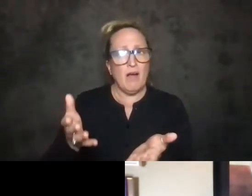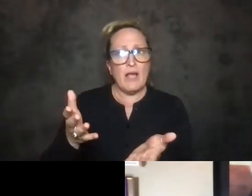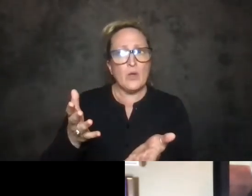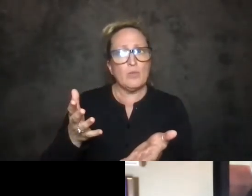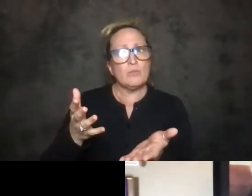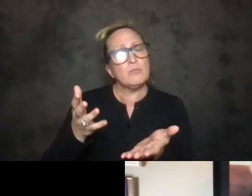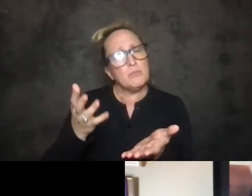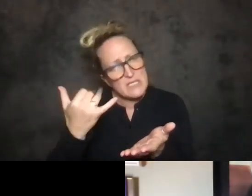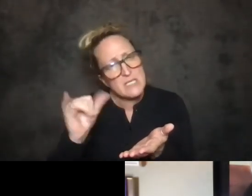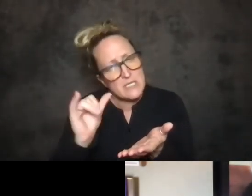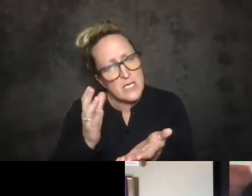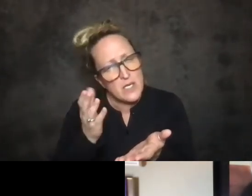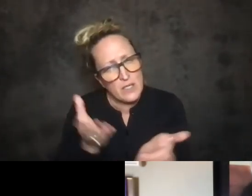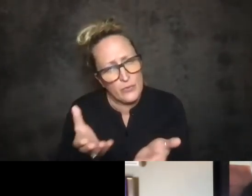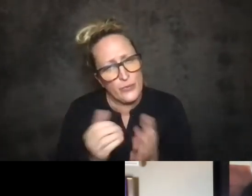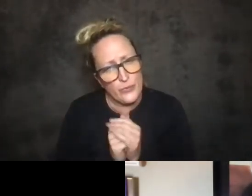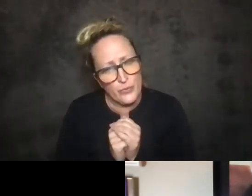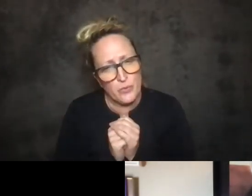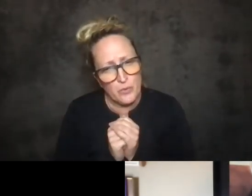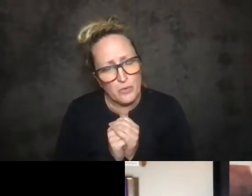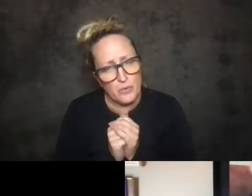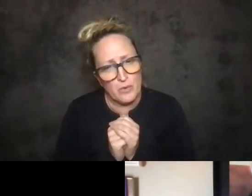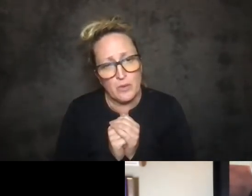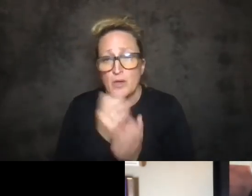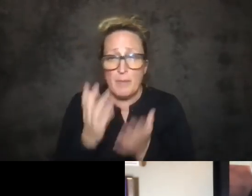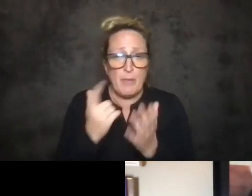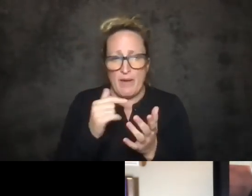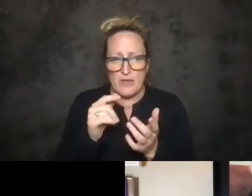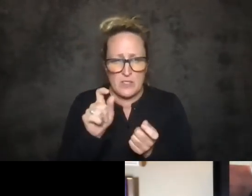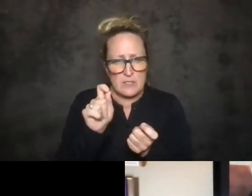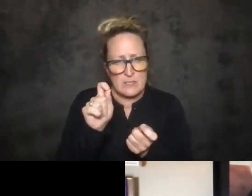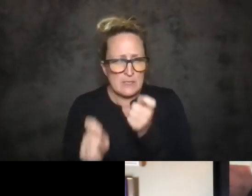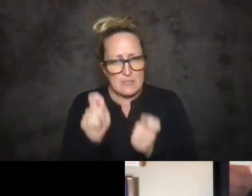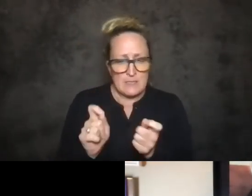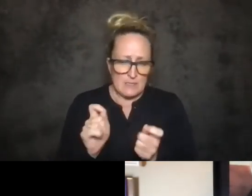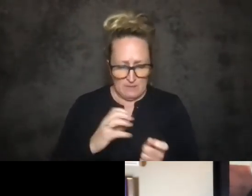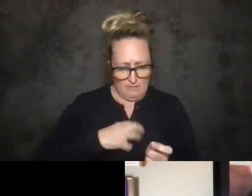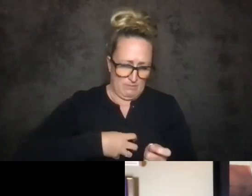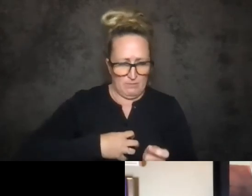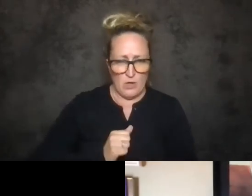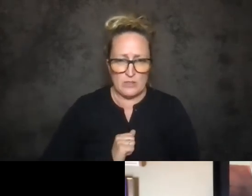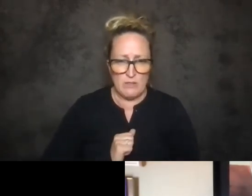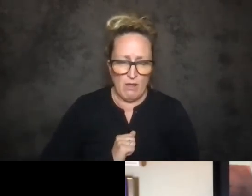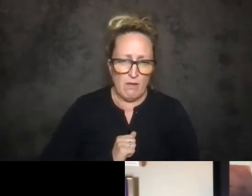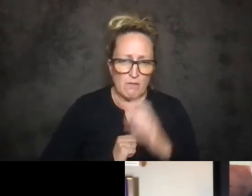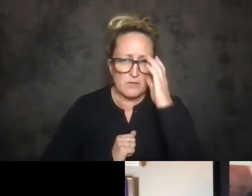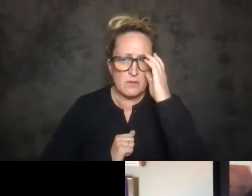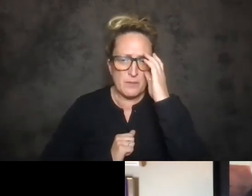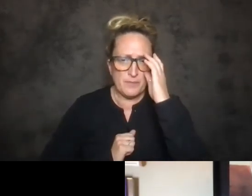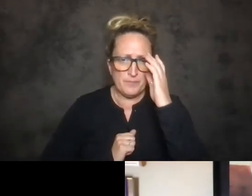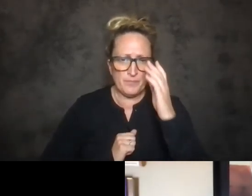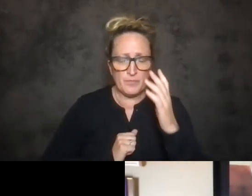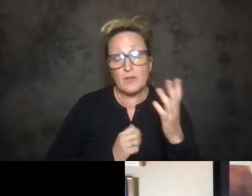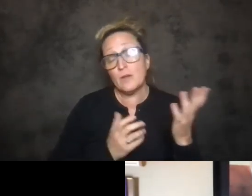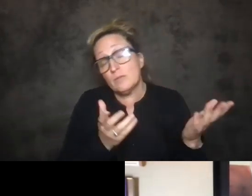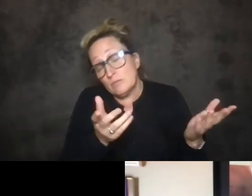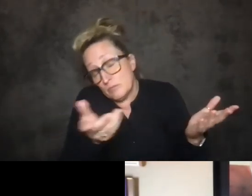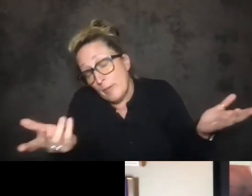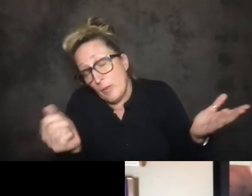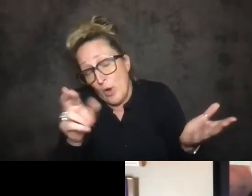still, it's still here. And maybe we have to fine tune ourselves. You know, fine tune ourselves. Well, we are. We're